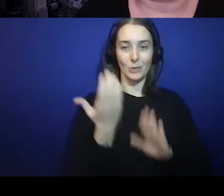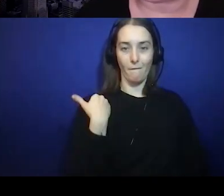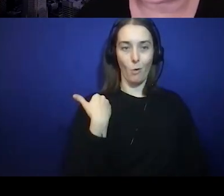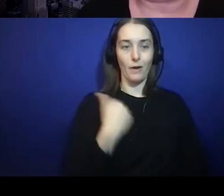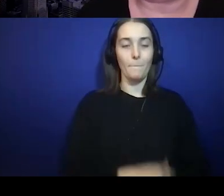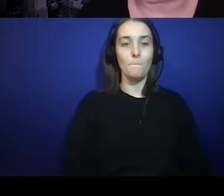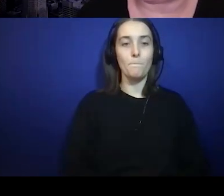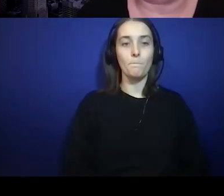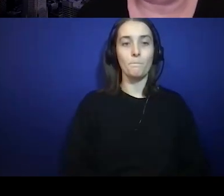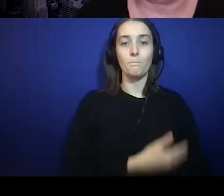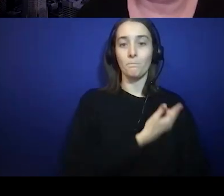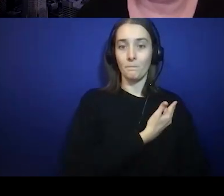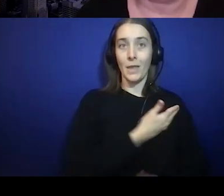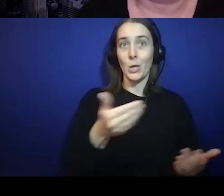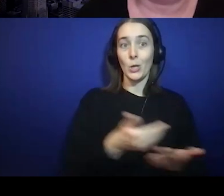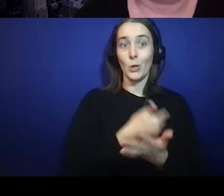So here's our next one,